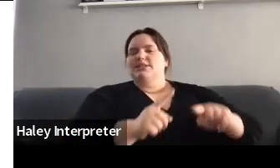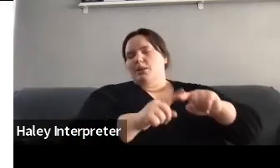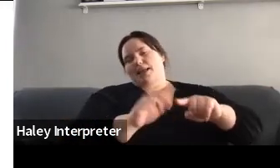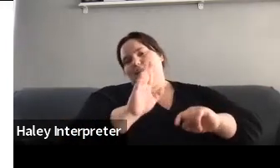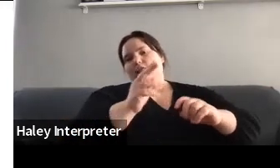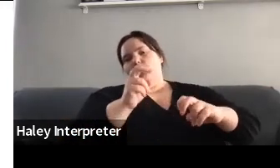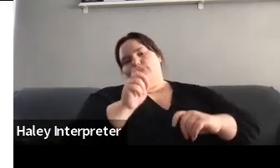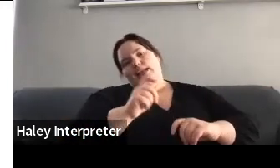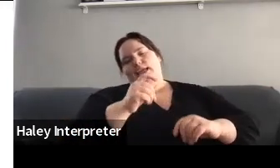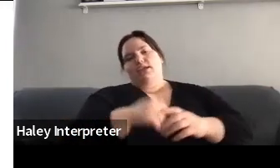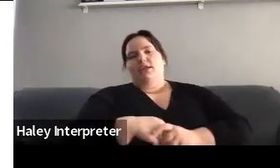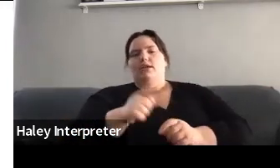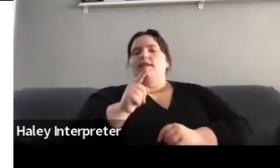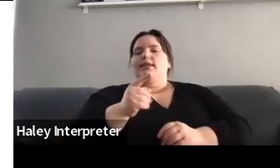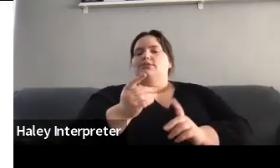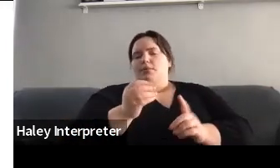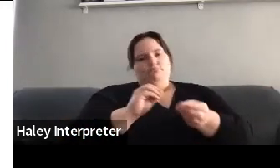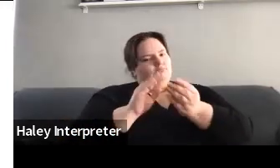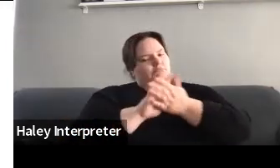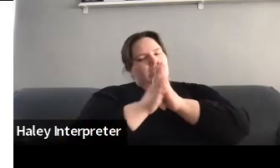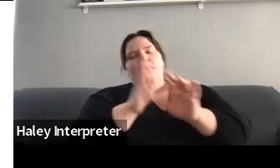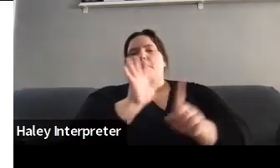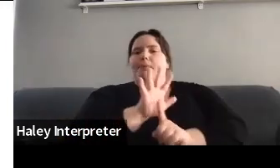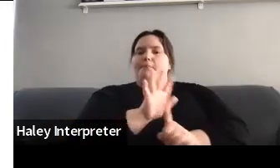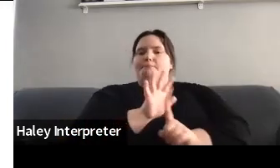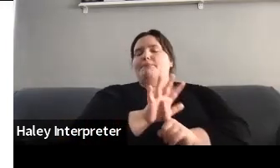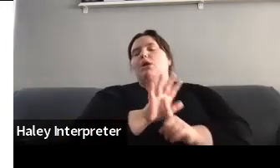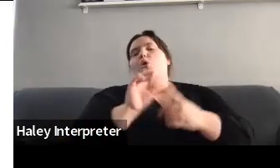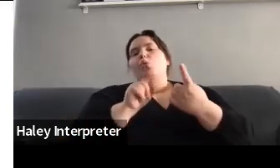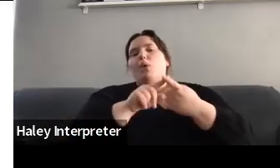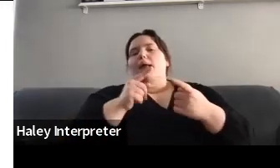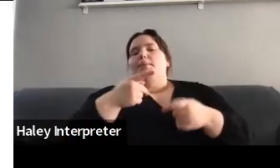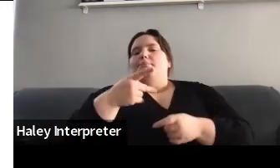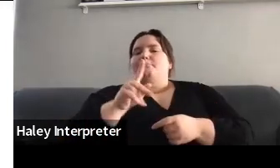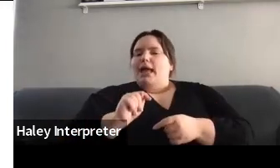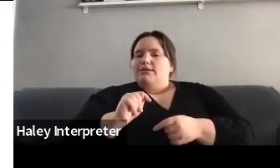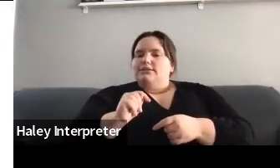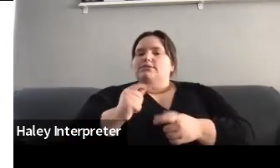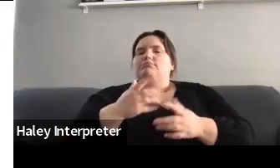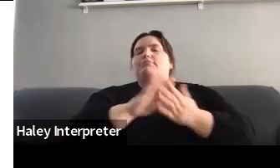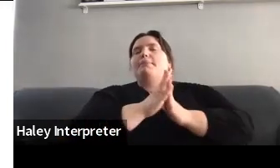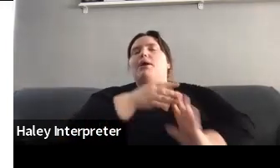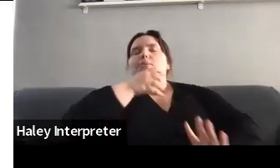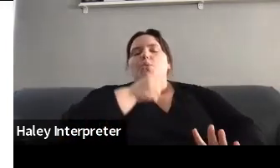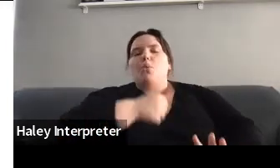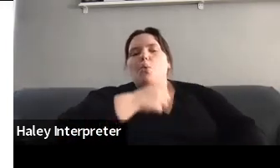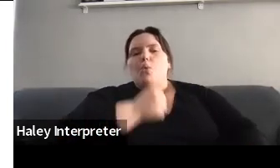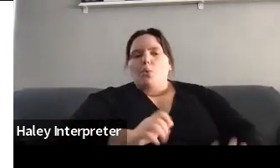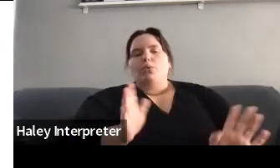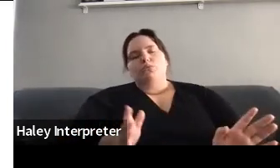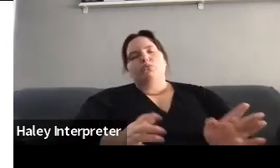These are becoming more and more popular as pets age and people see the need for helping to get